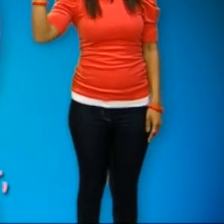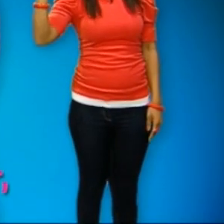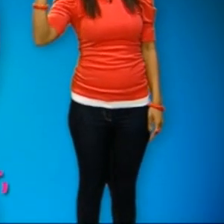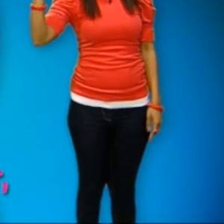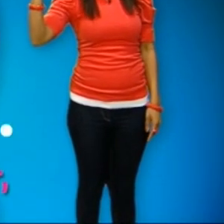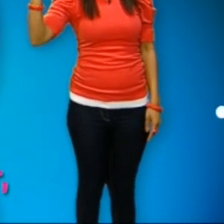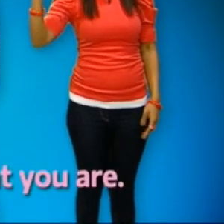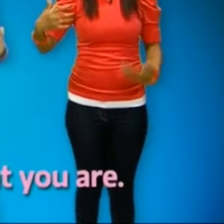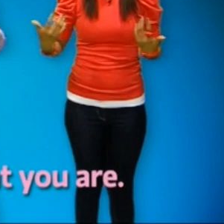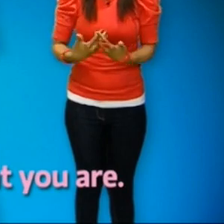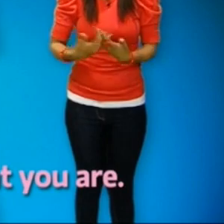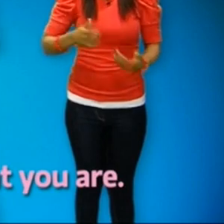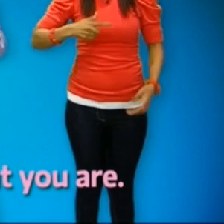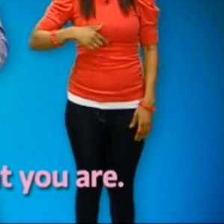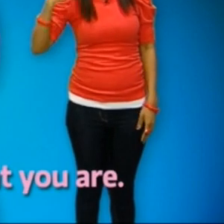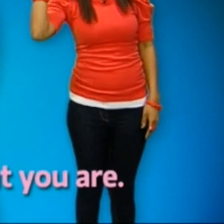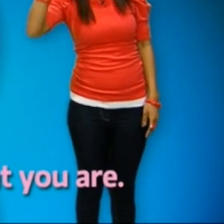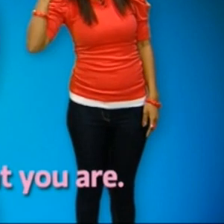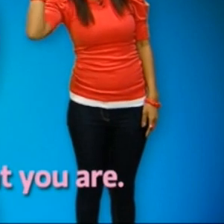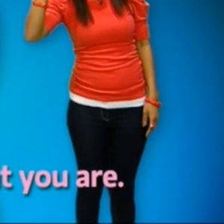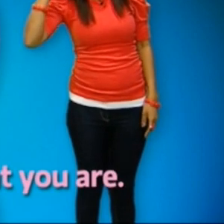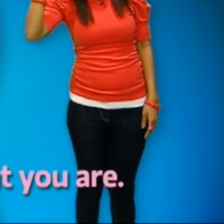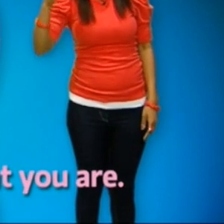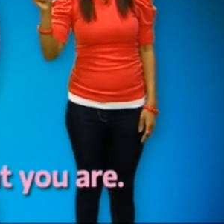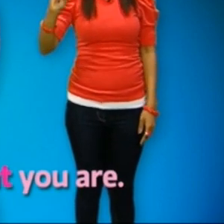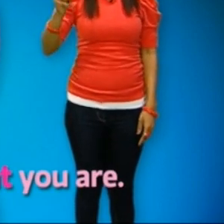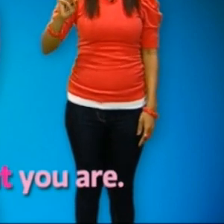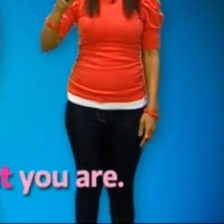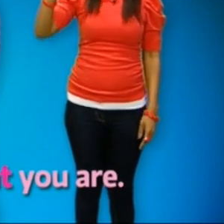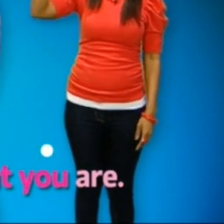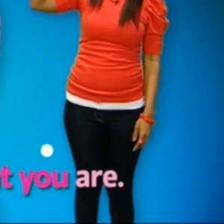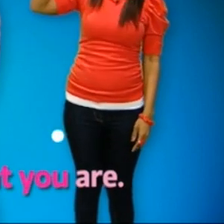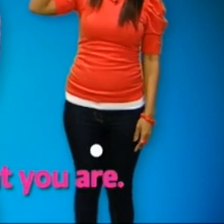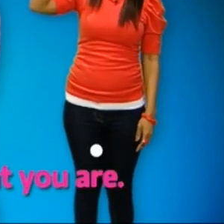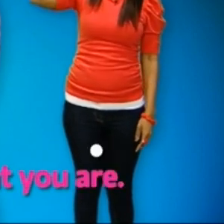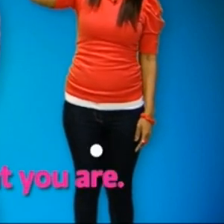little star, how I wonder what